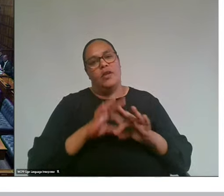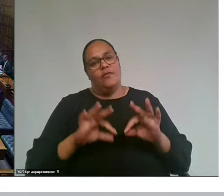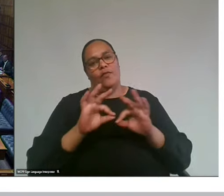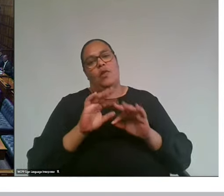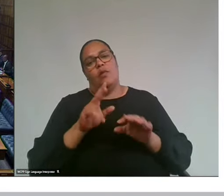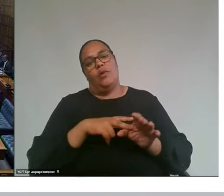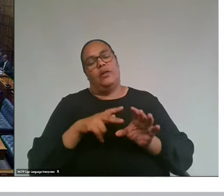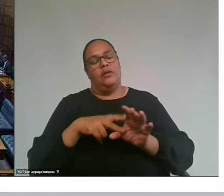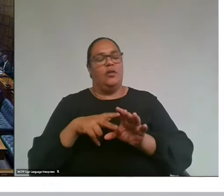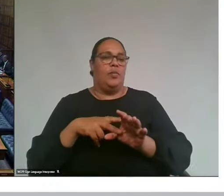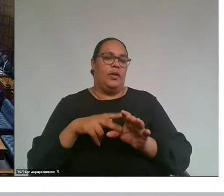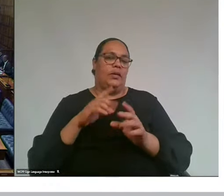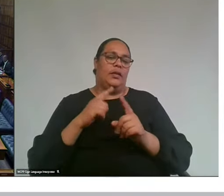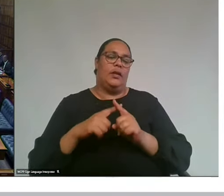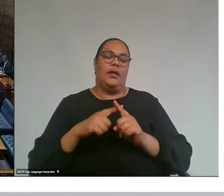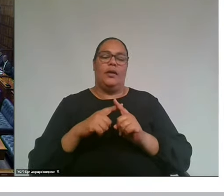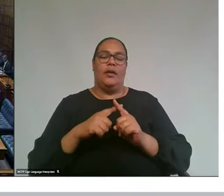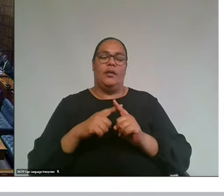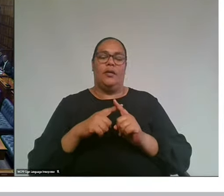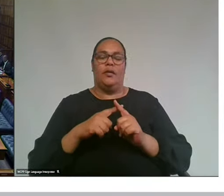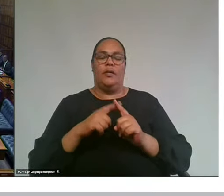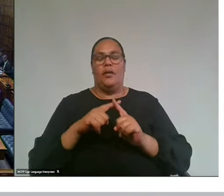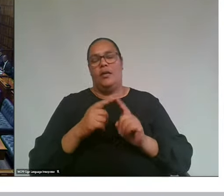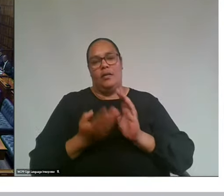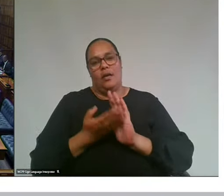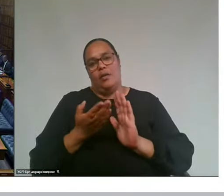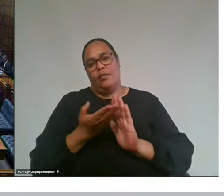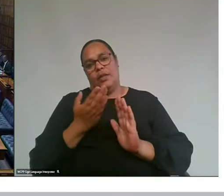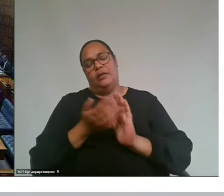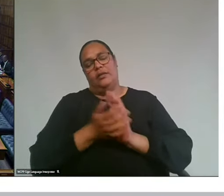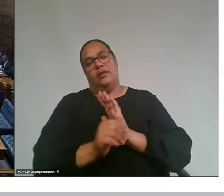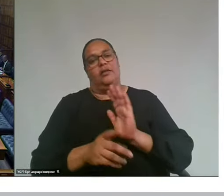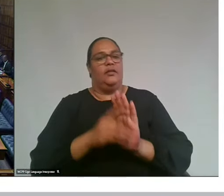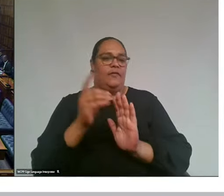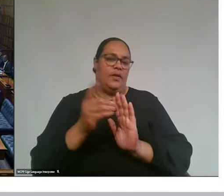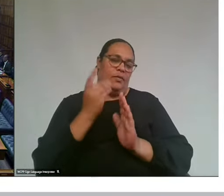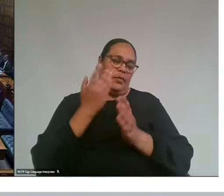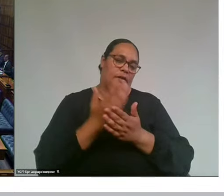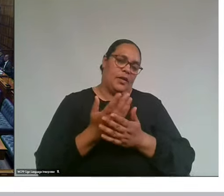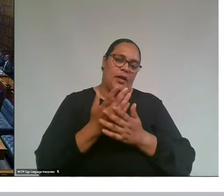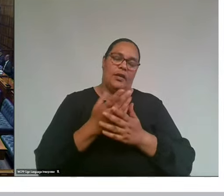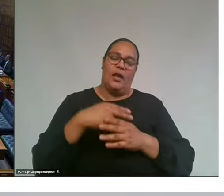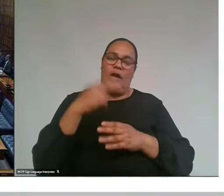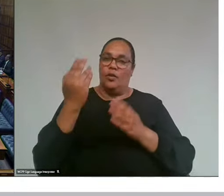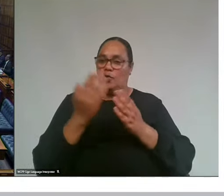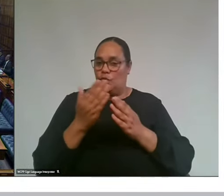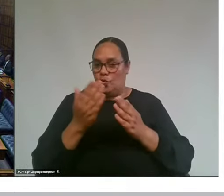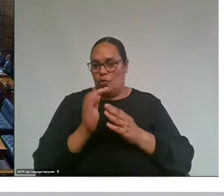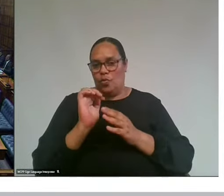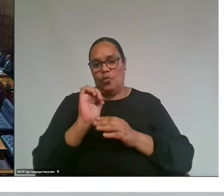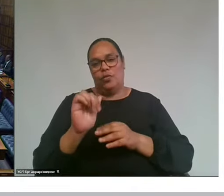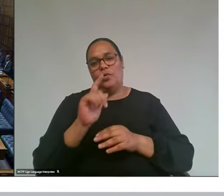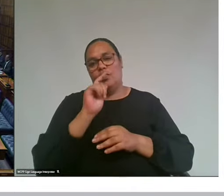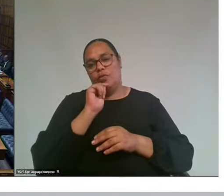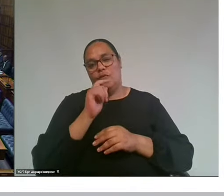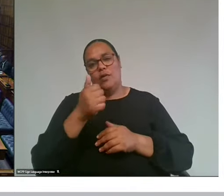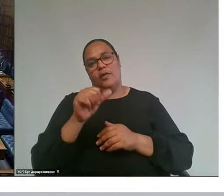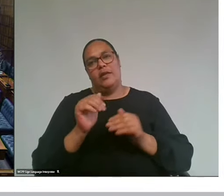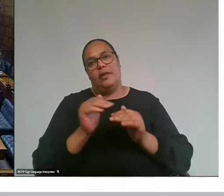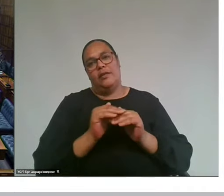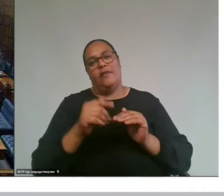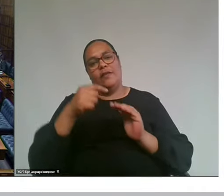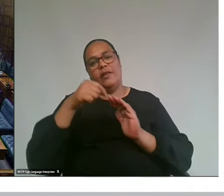participate and and and and and and obtain skills development um the high schools is particular then the next level